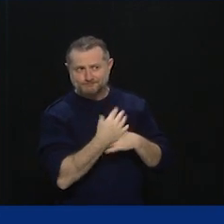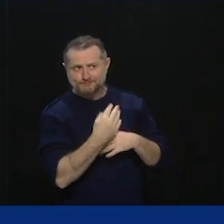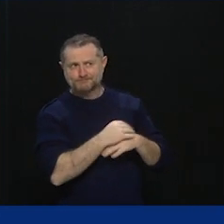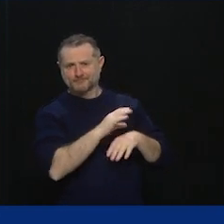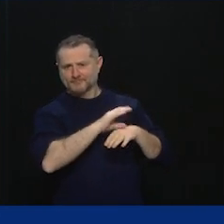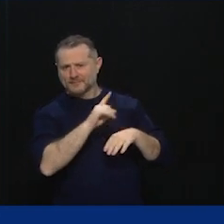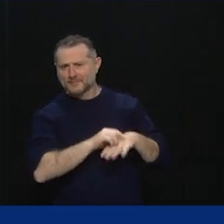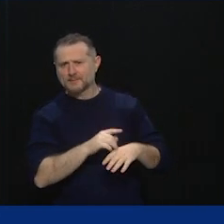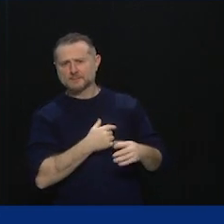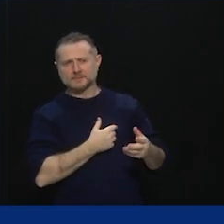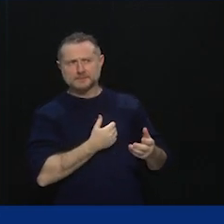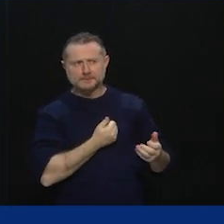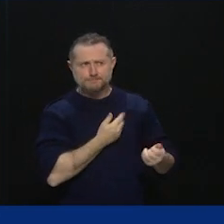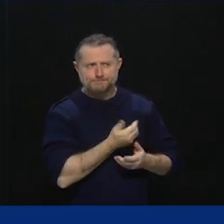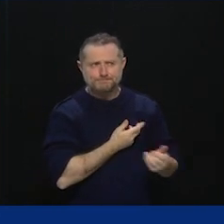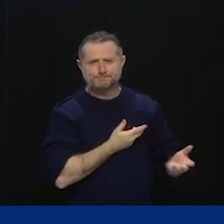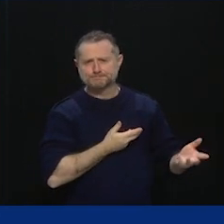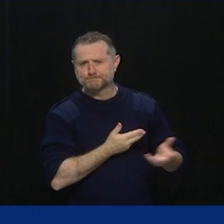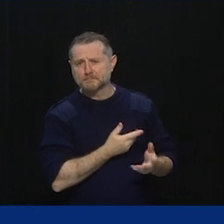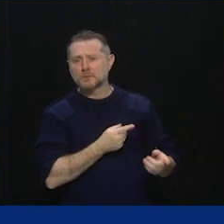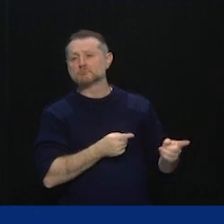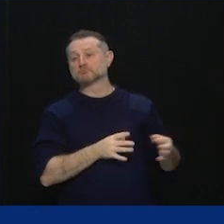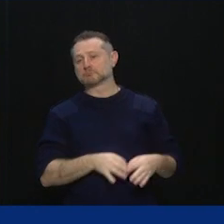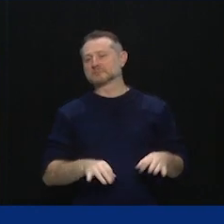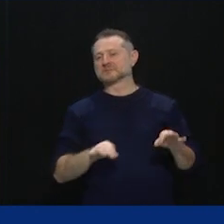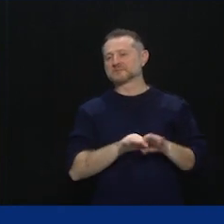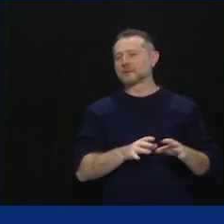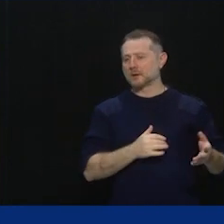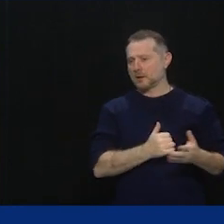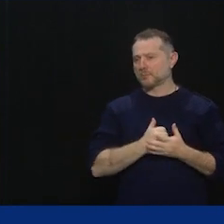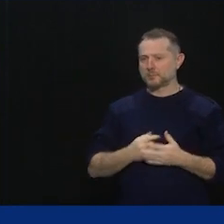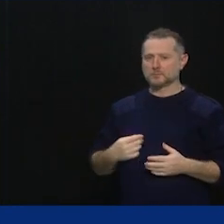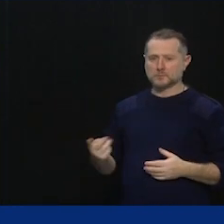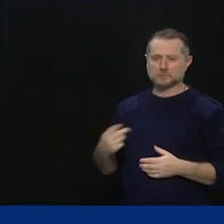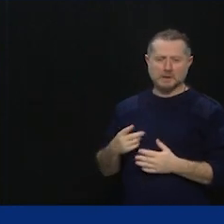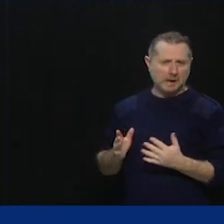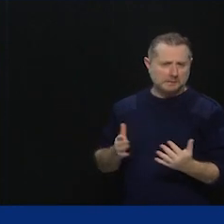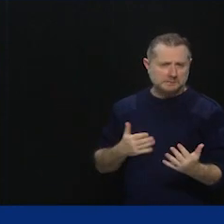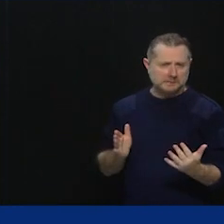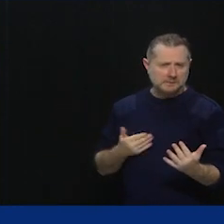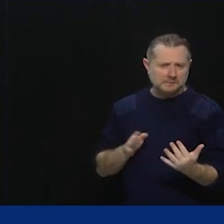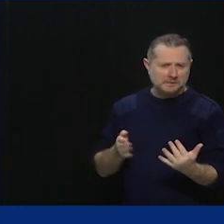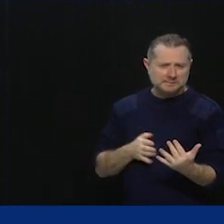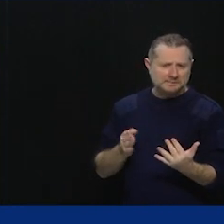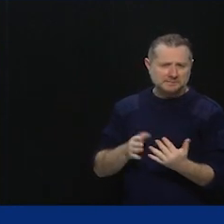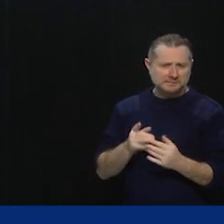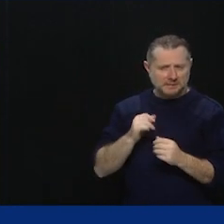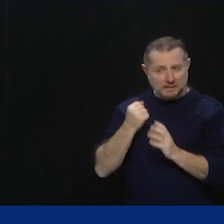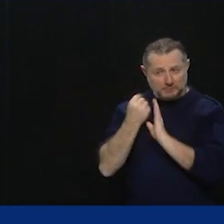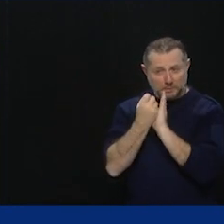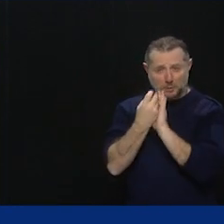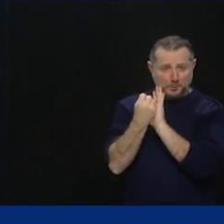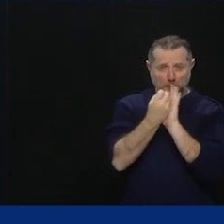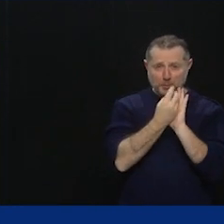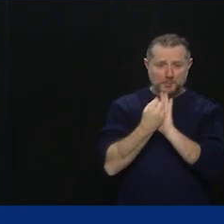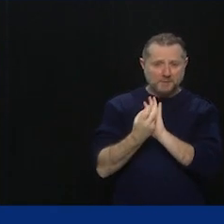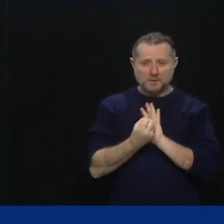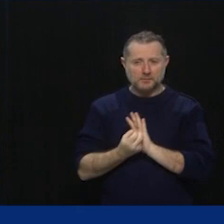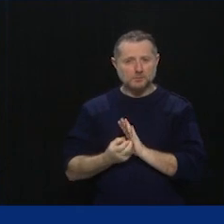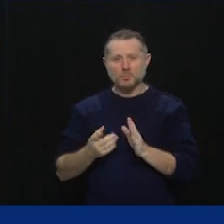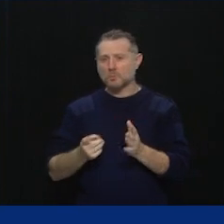in helping us get through the myriad of approval processes required for a project of this magnitude and